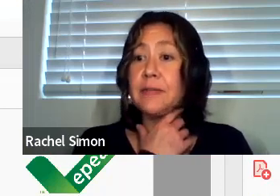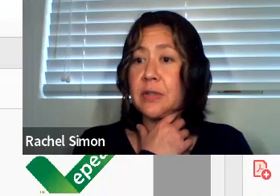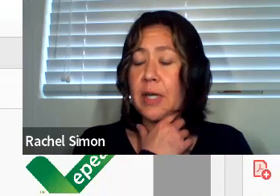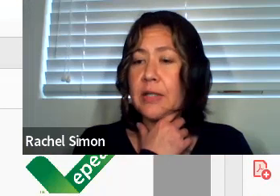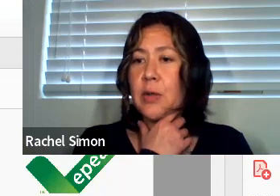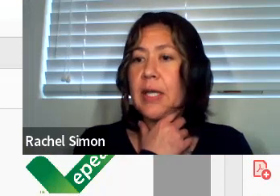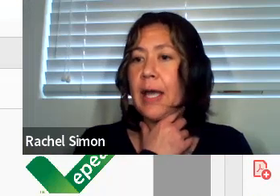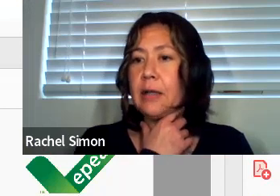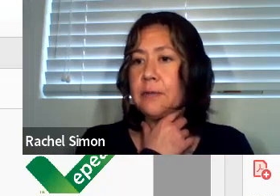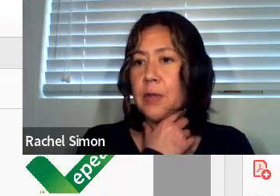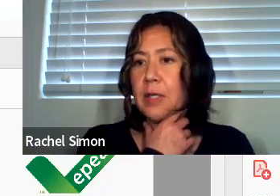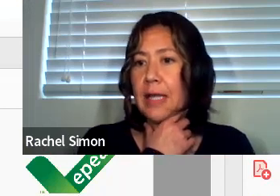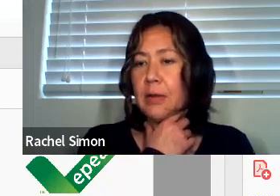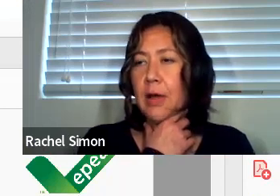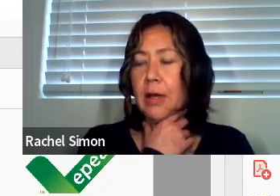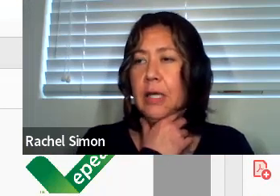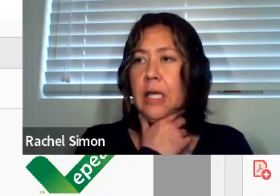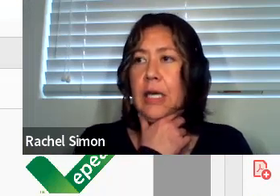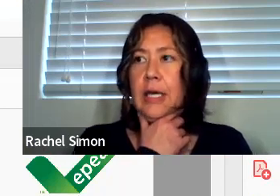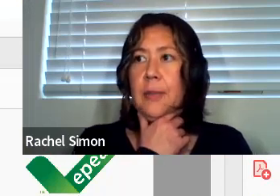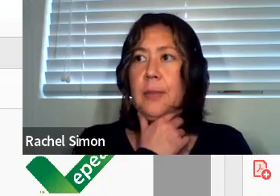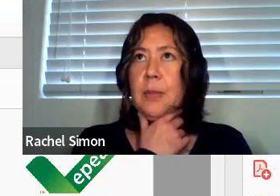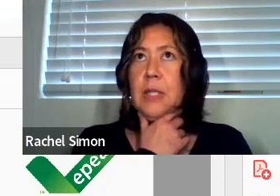are crafted, right? So in California, that law,